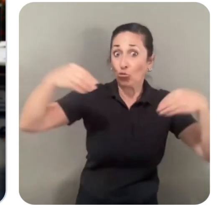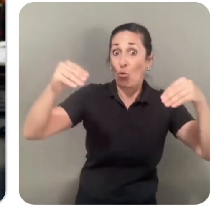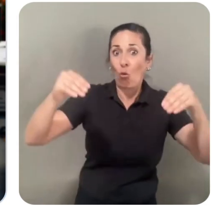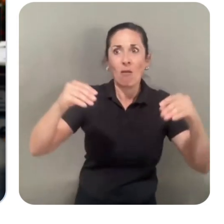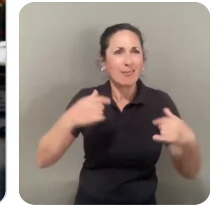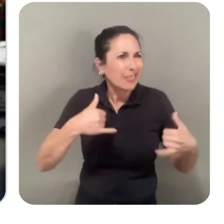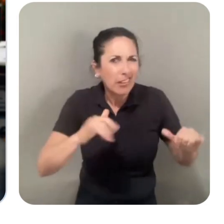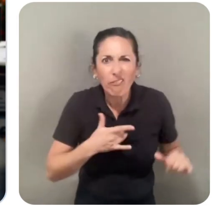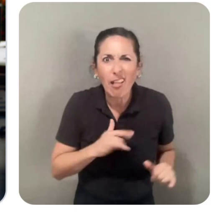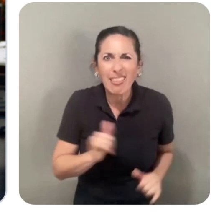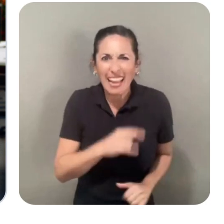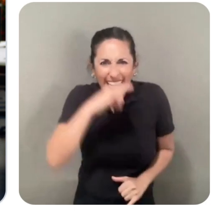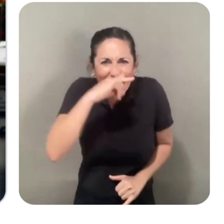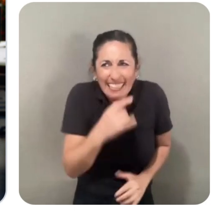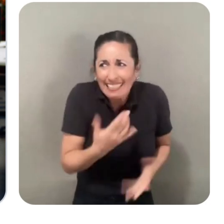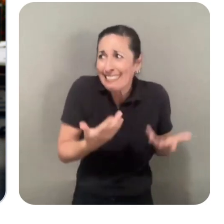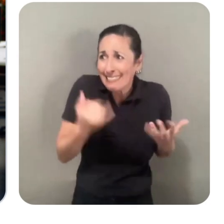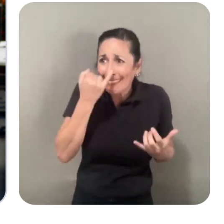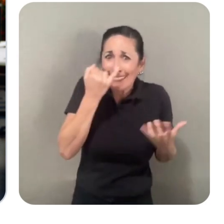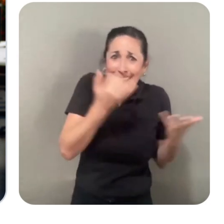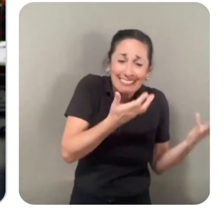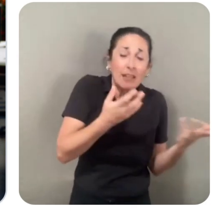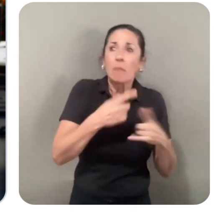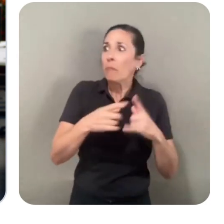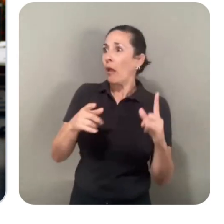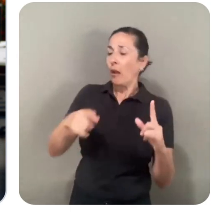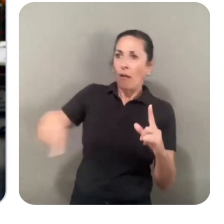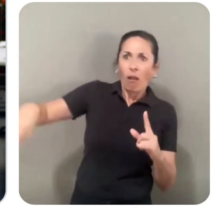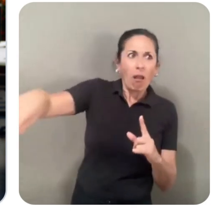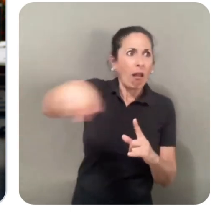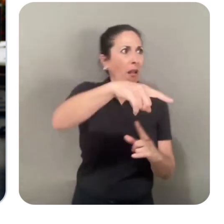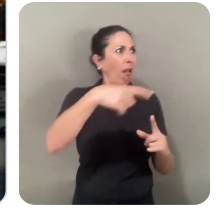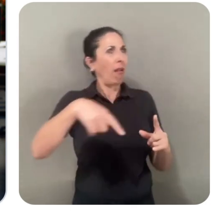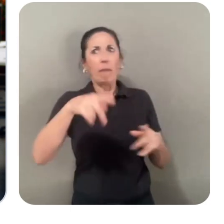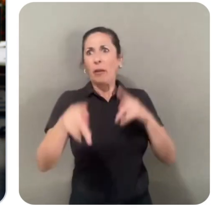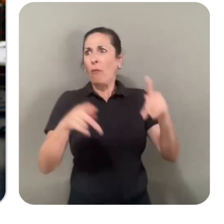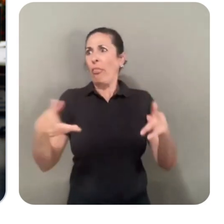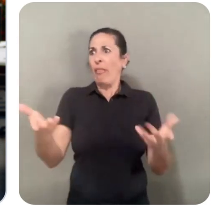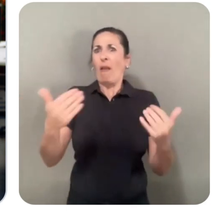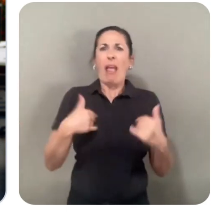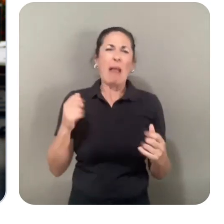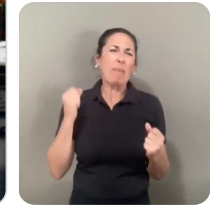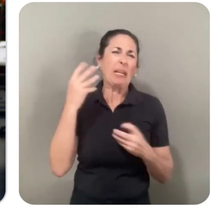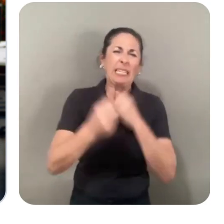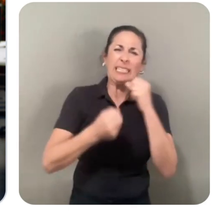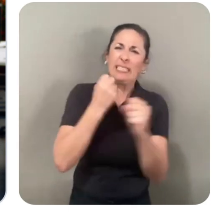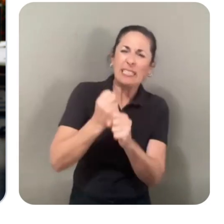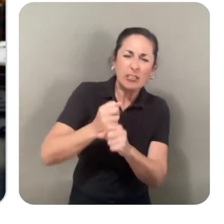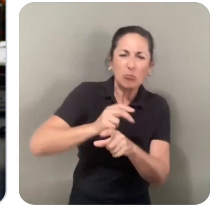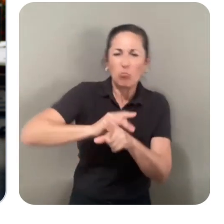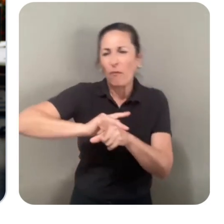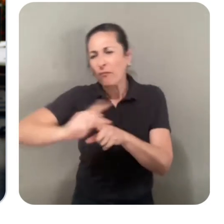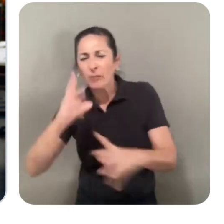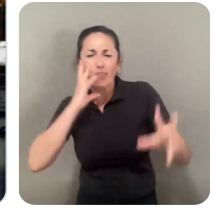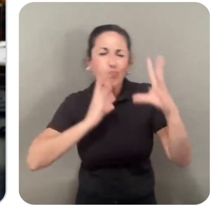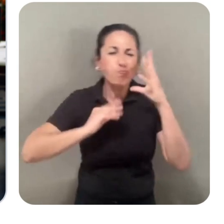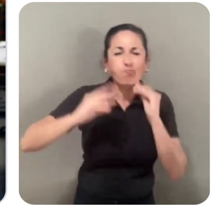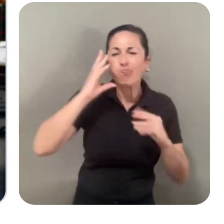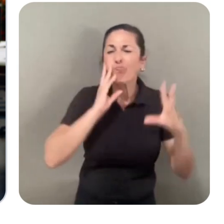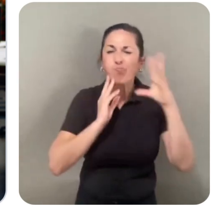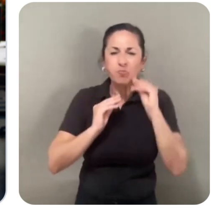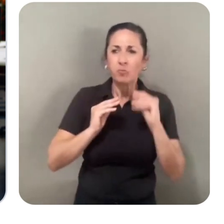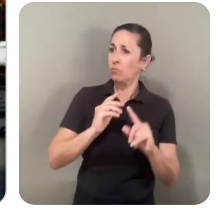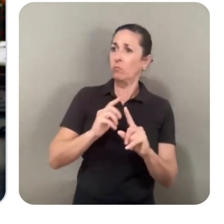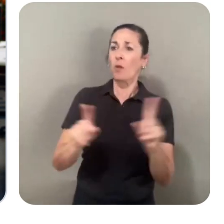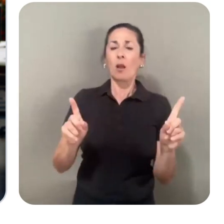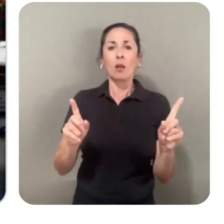It seemed like all the developers in the ecosystem had years of professional experience with multiple titles under their belts.